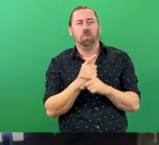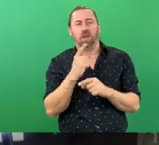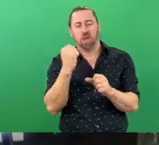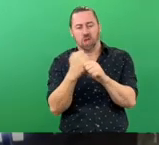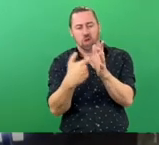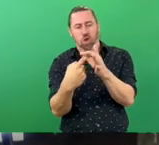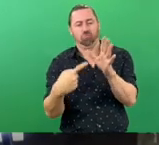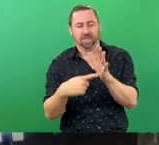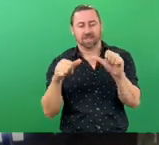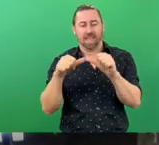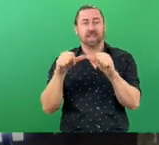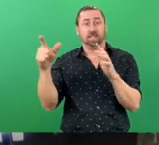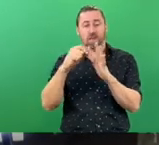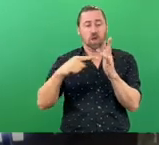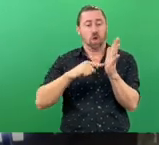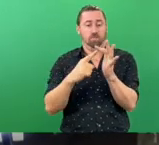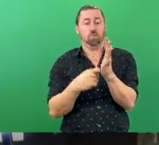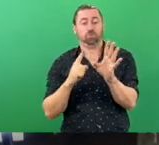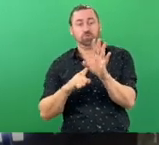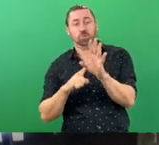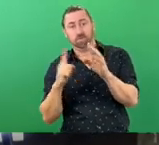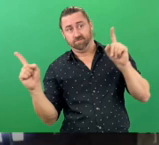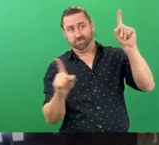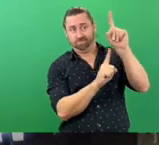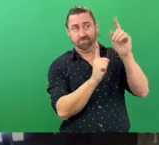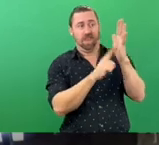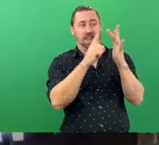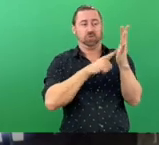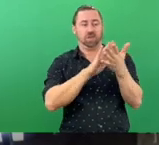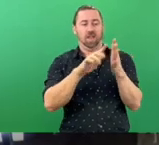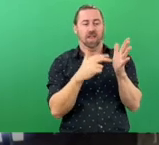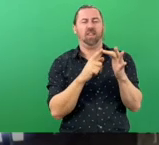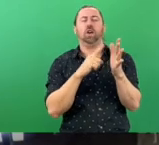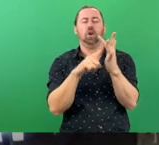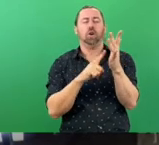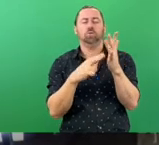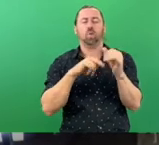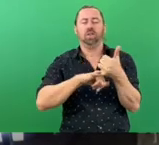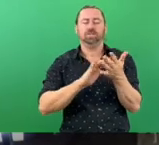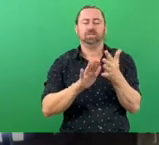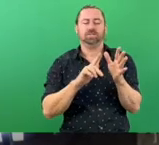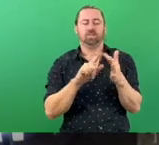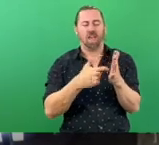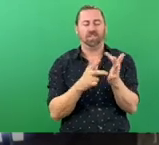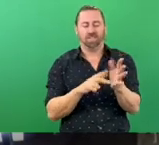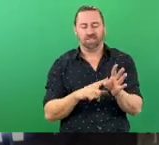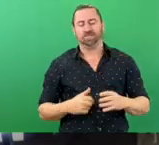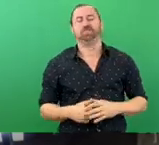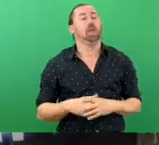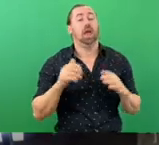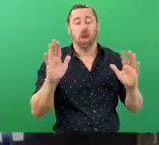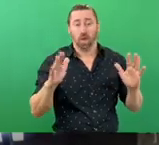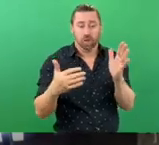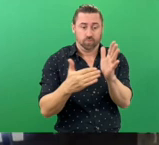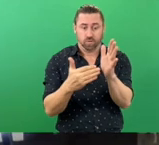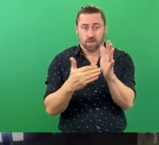they had a great aunt that did pottery with L.J. Harvey, Louis Jarvis Harvey too. Okay, so what we're going to